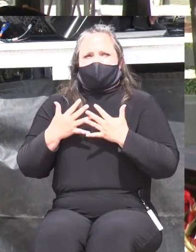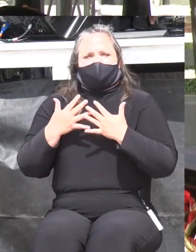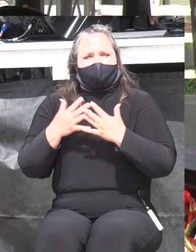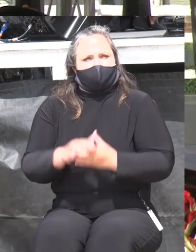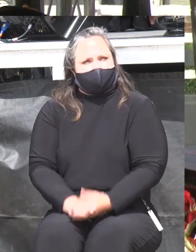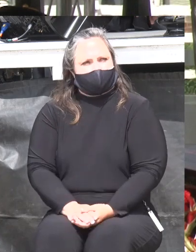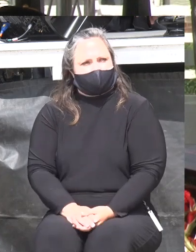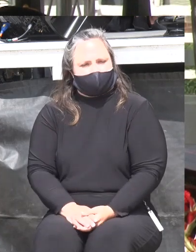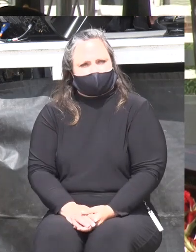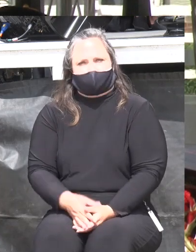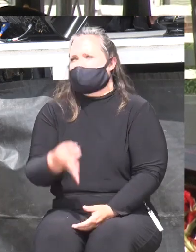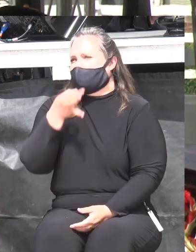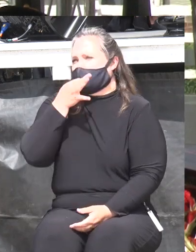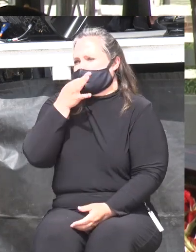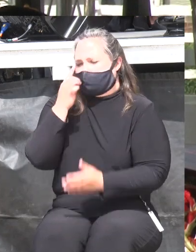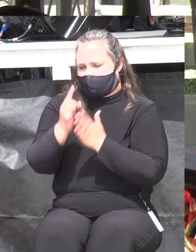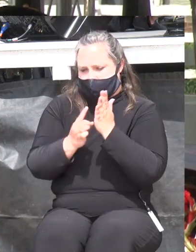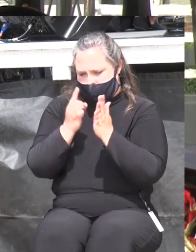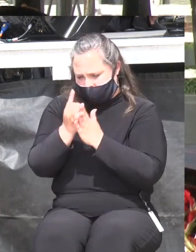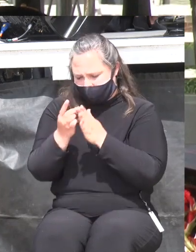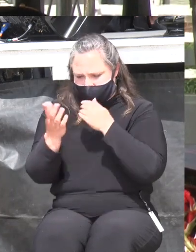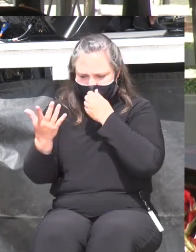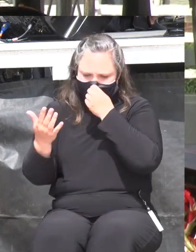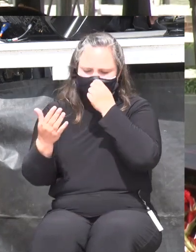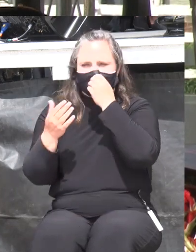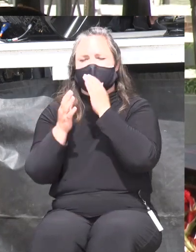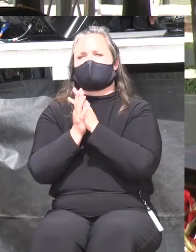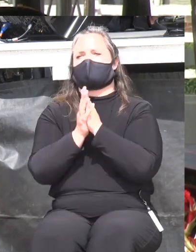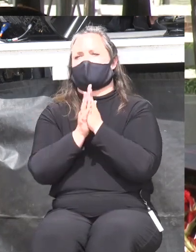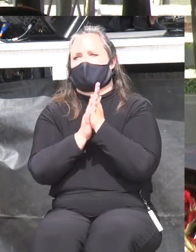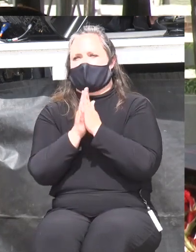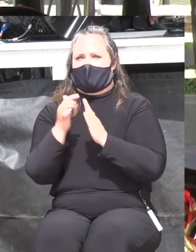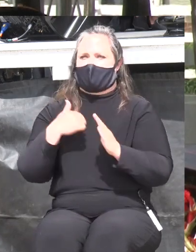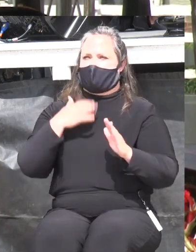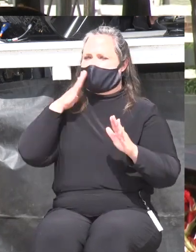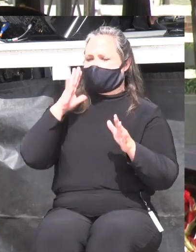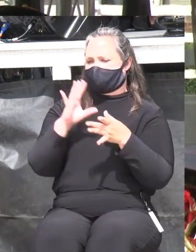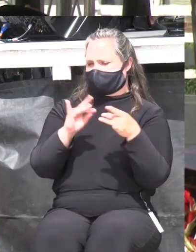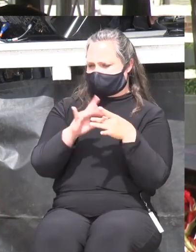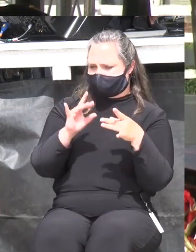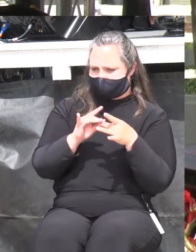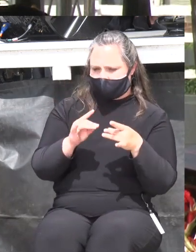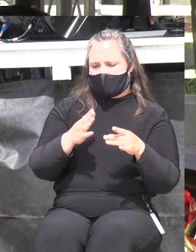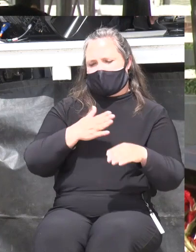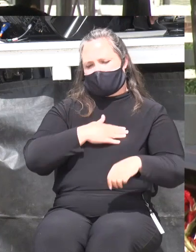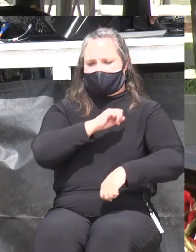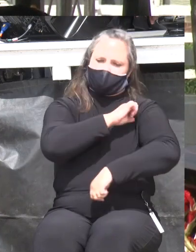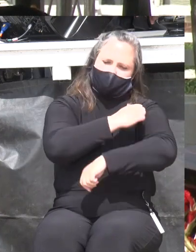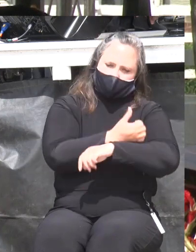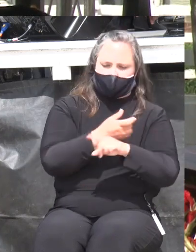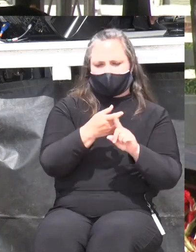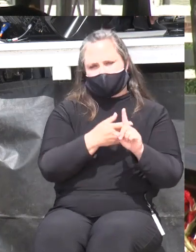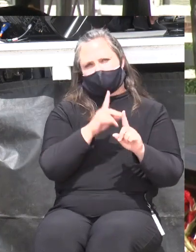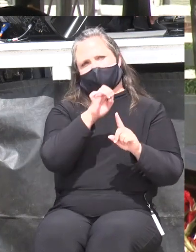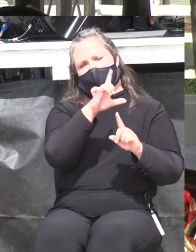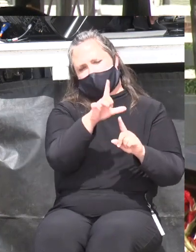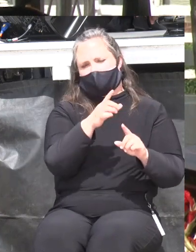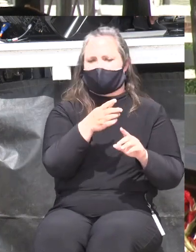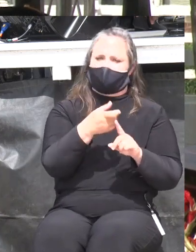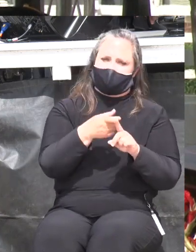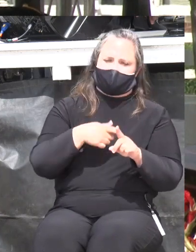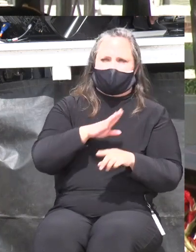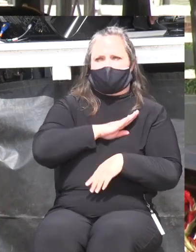In about an hour, I'm going to say to all of you something like this. By the authority vested in me by the State of Delaware and the Board of